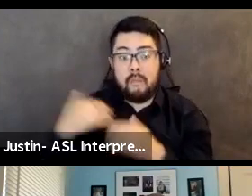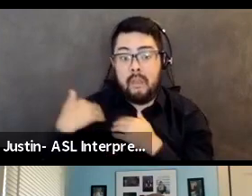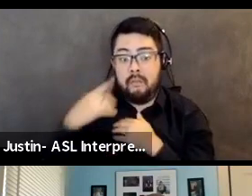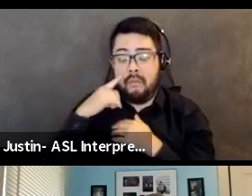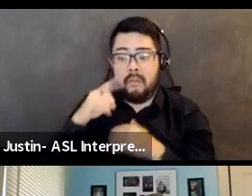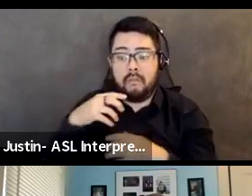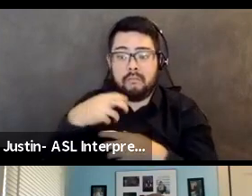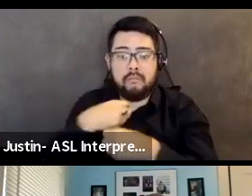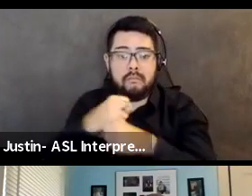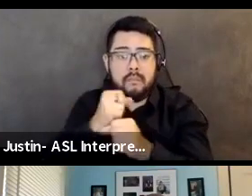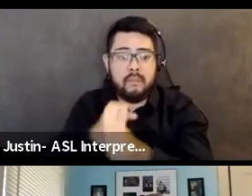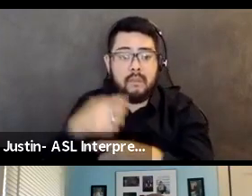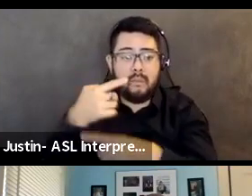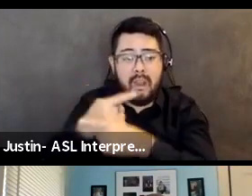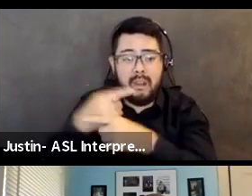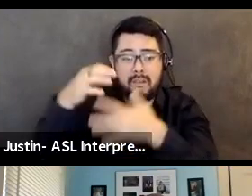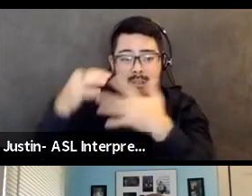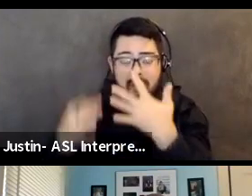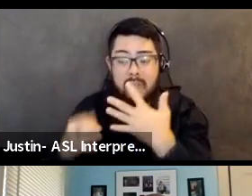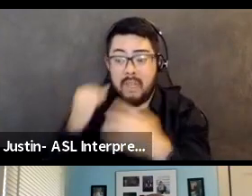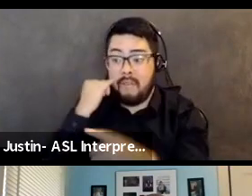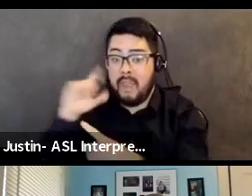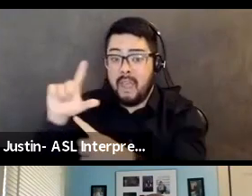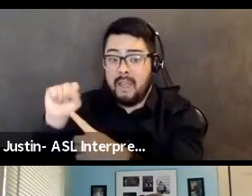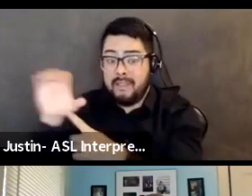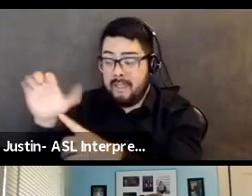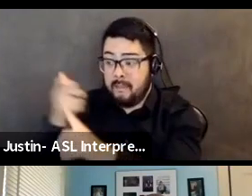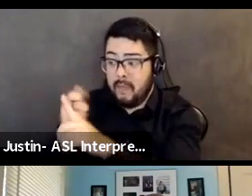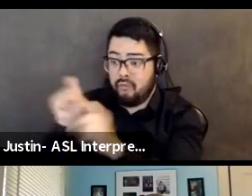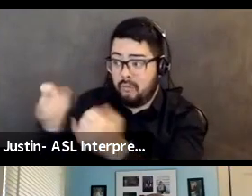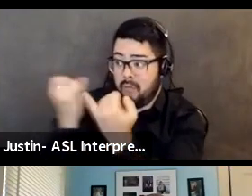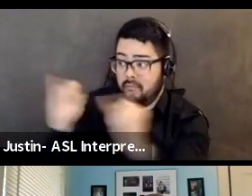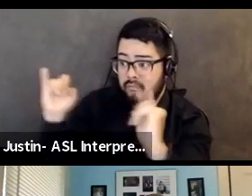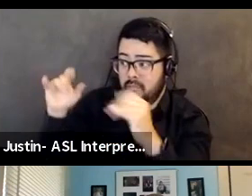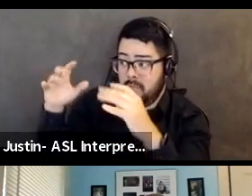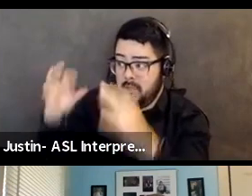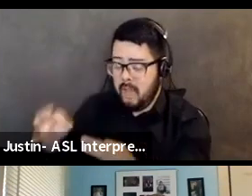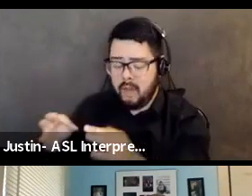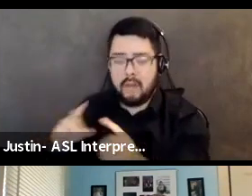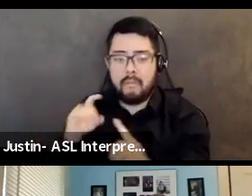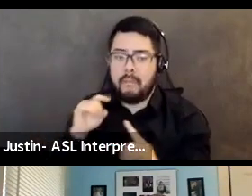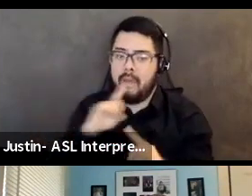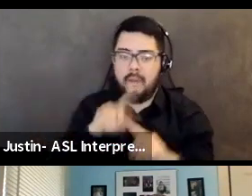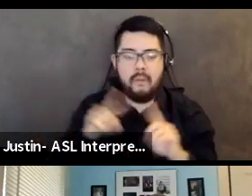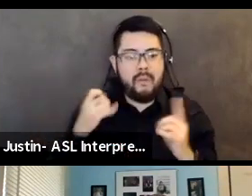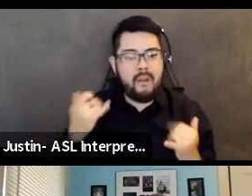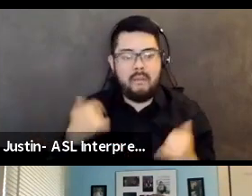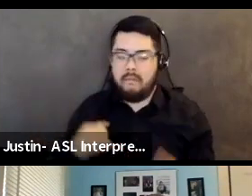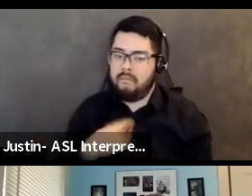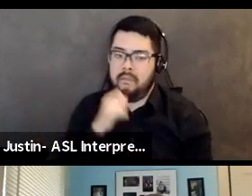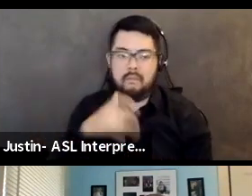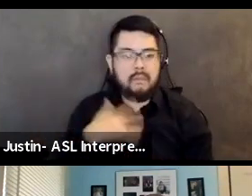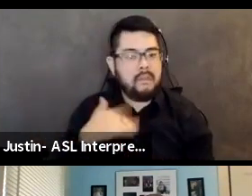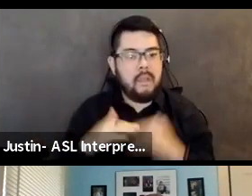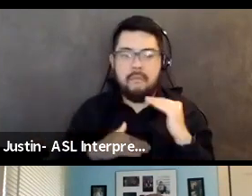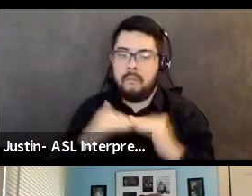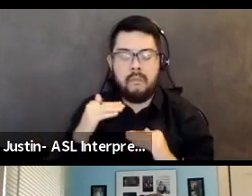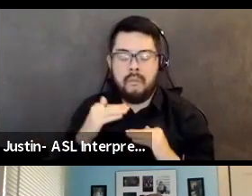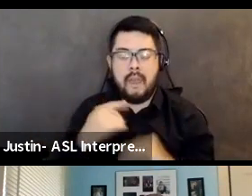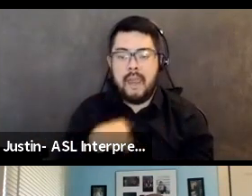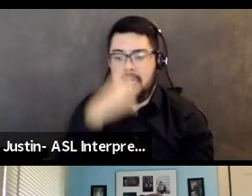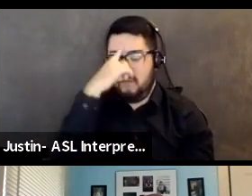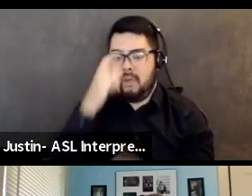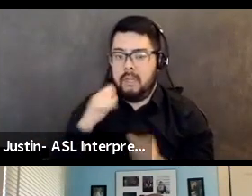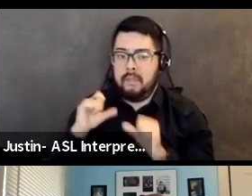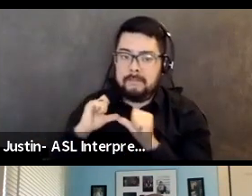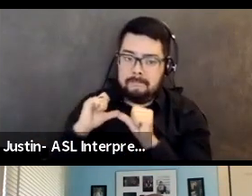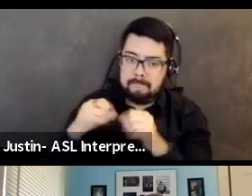lsc's are the deciding bodies and at the moment i'm not comfortable that we're doing that i think we need to take a step forward so